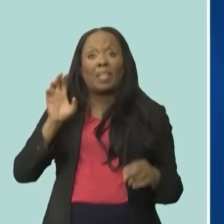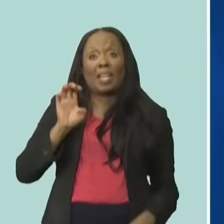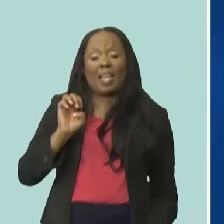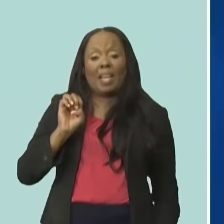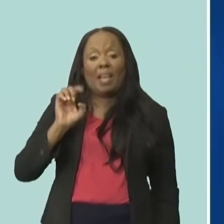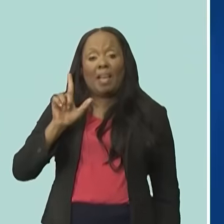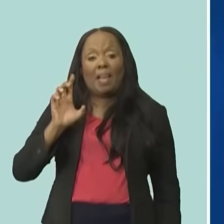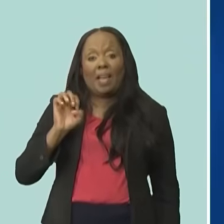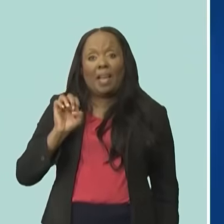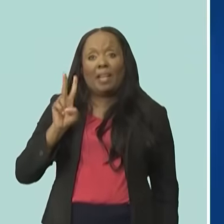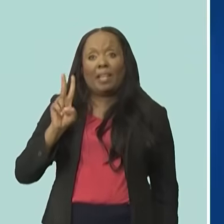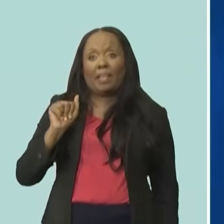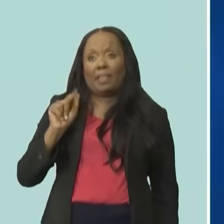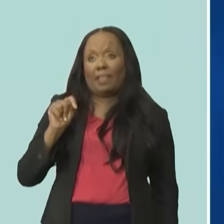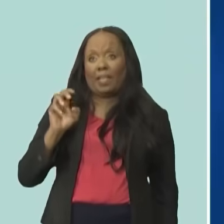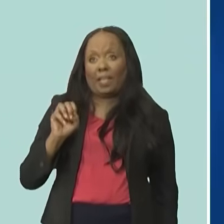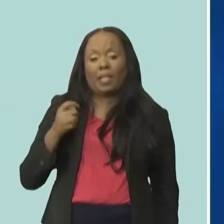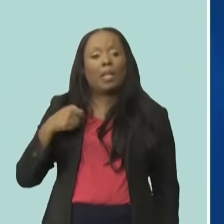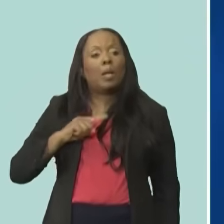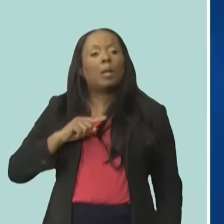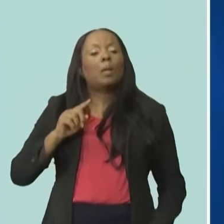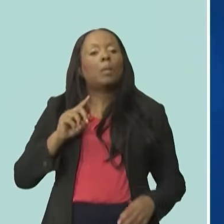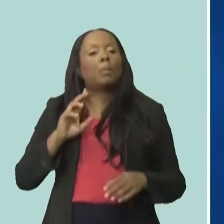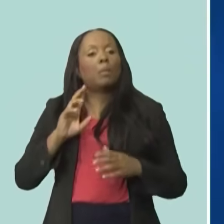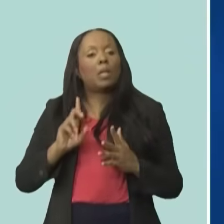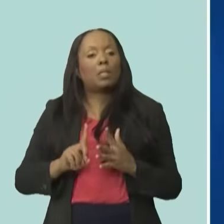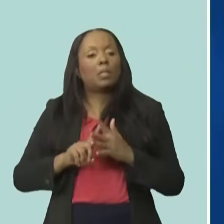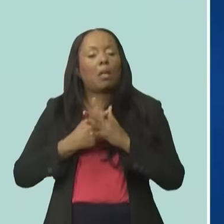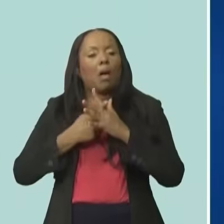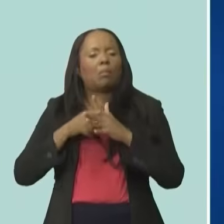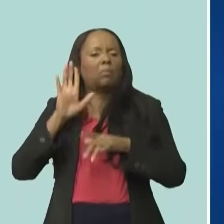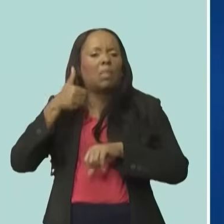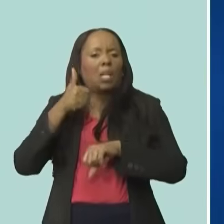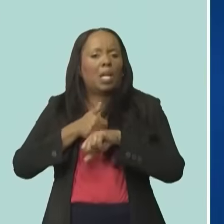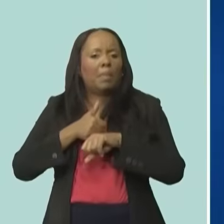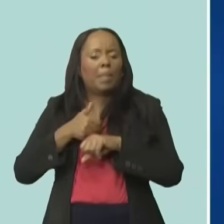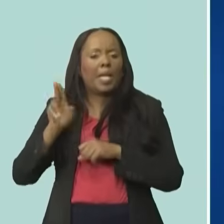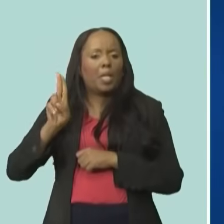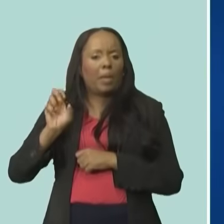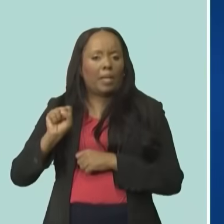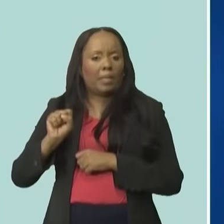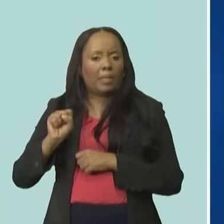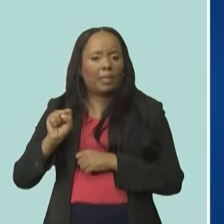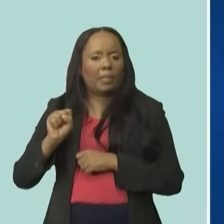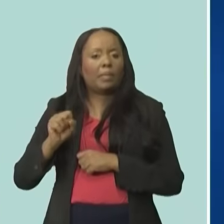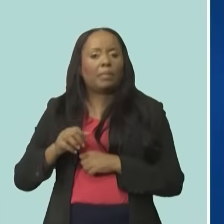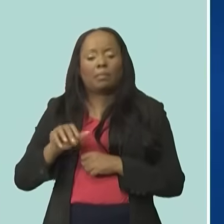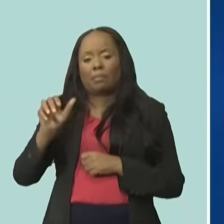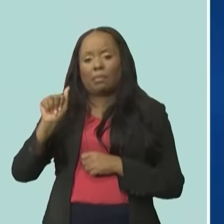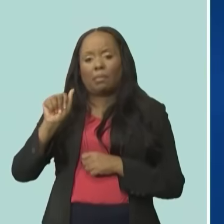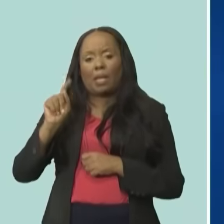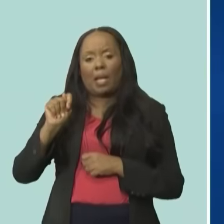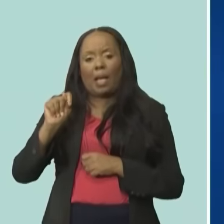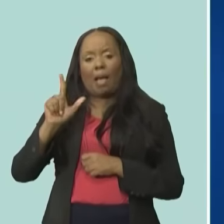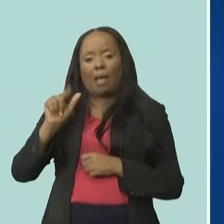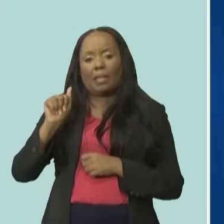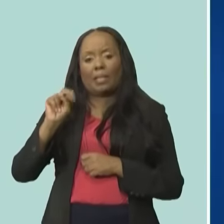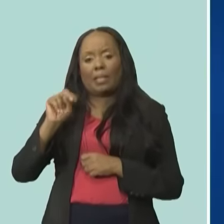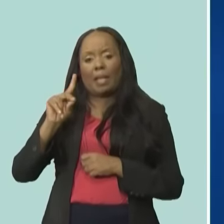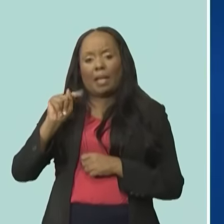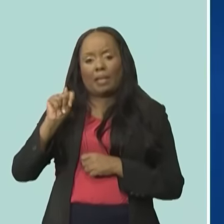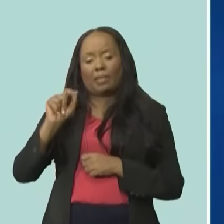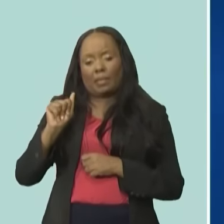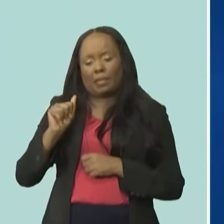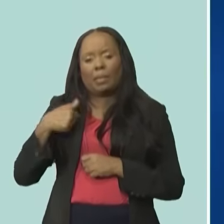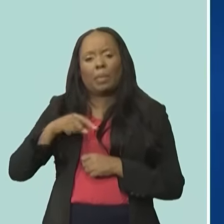where we started. And so our investment team, we looked at different opportunities and decided we want to be in Barbados. So we